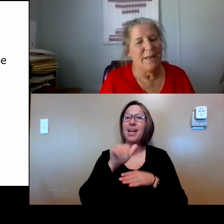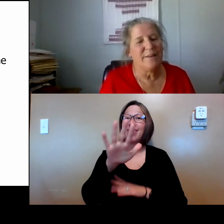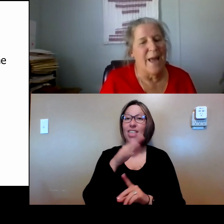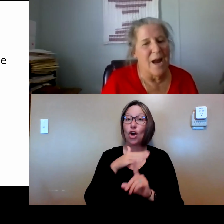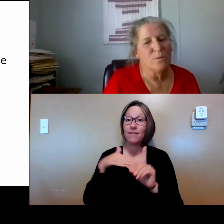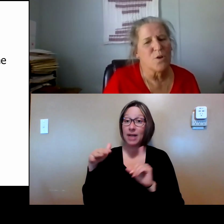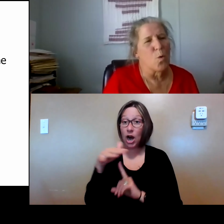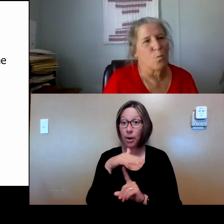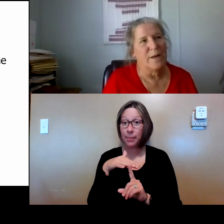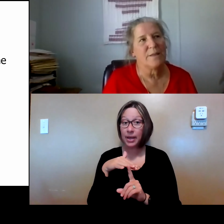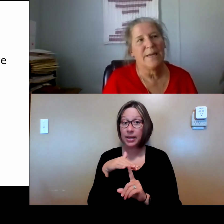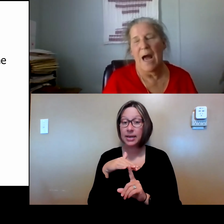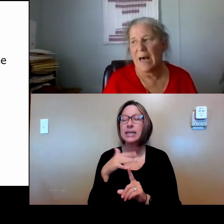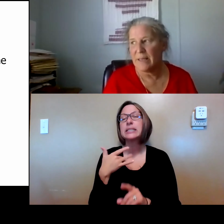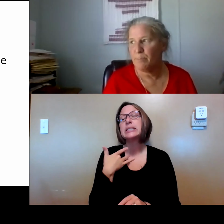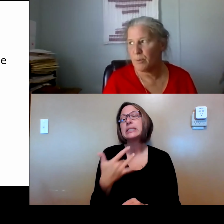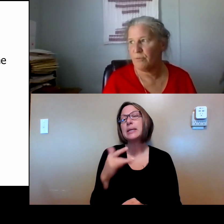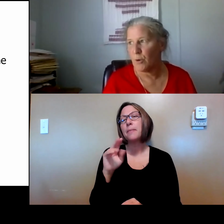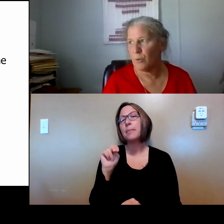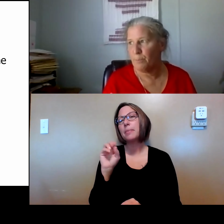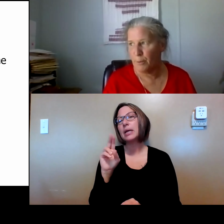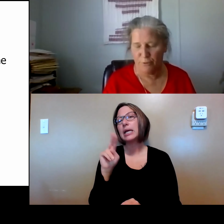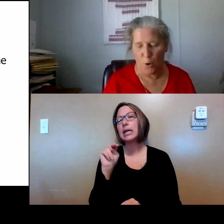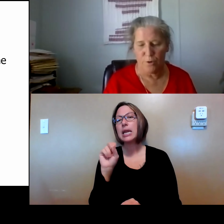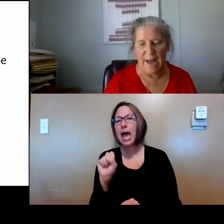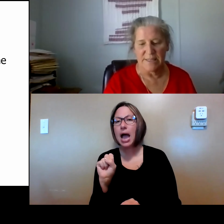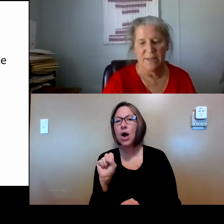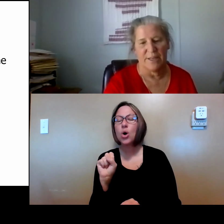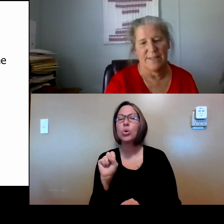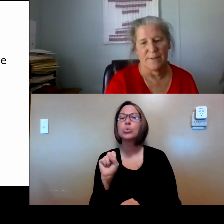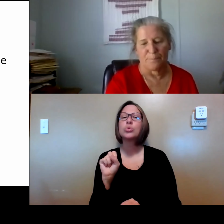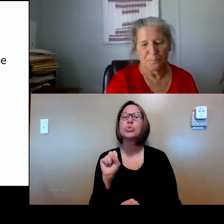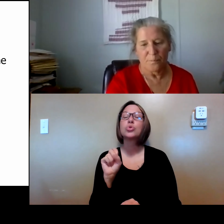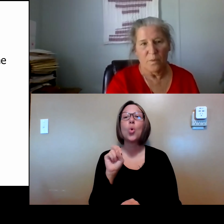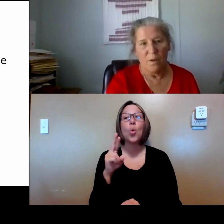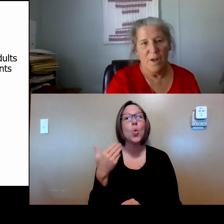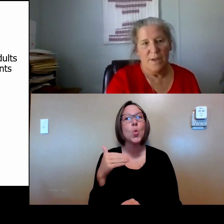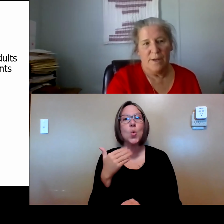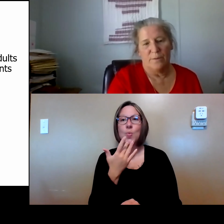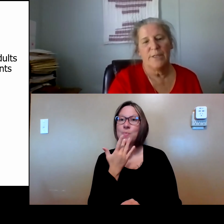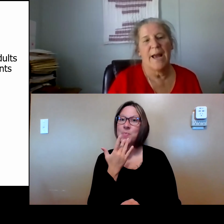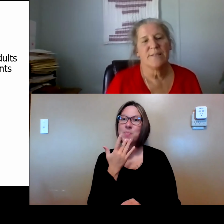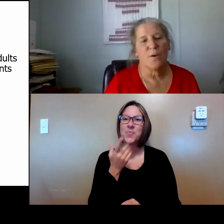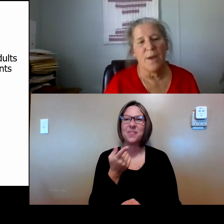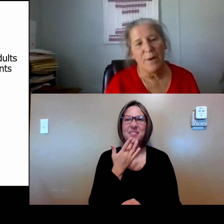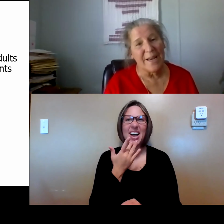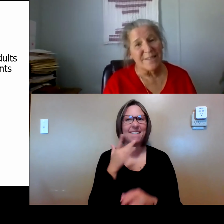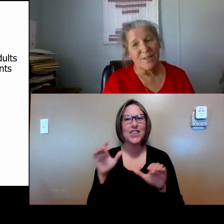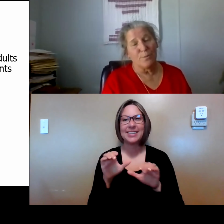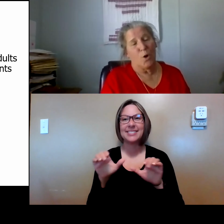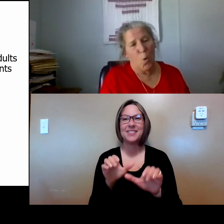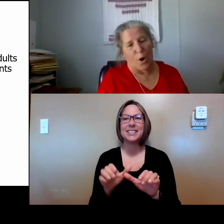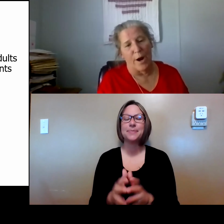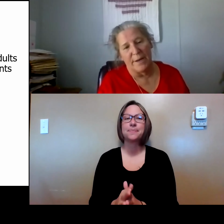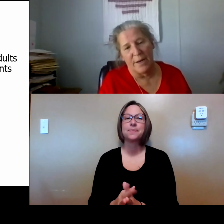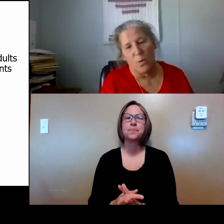likely to be nouns or really highly preferred activities. Okay, so then we get